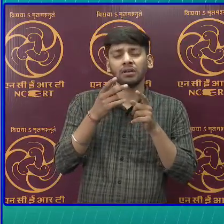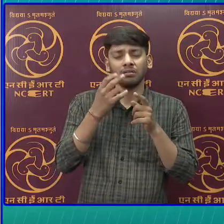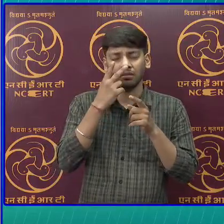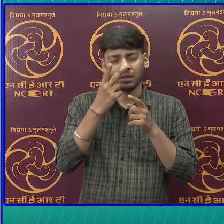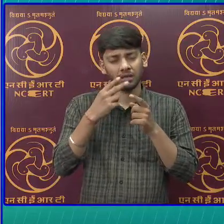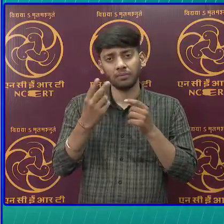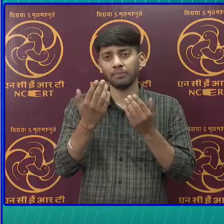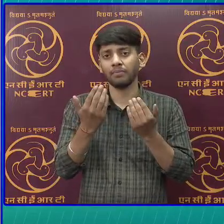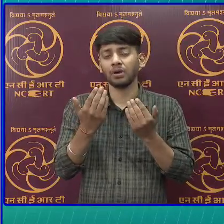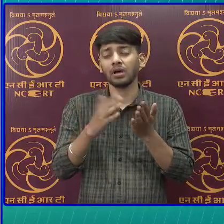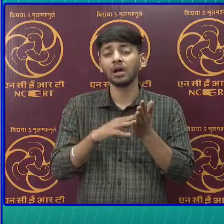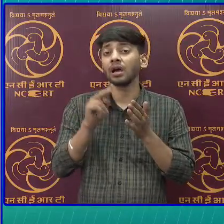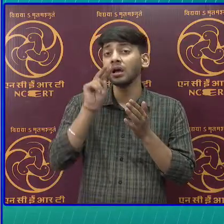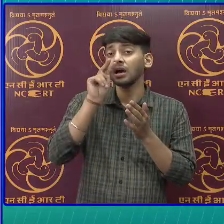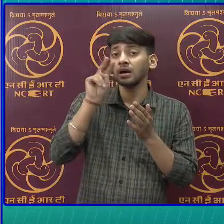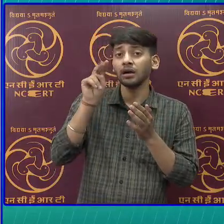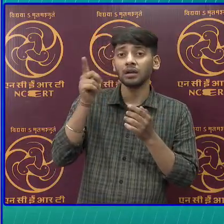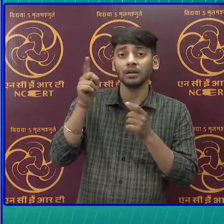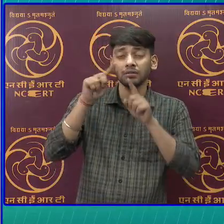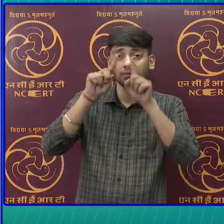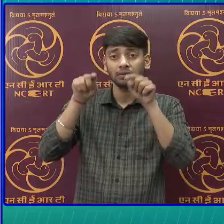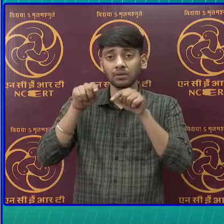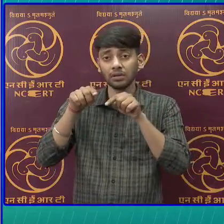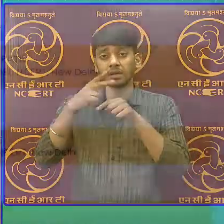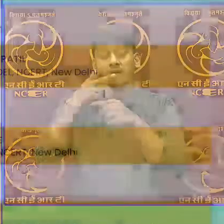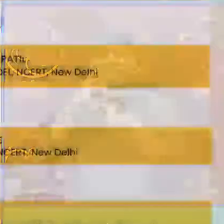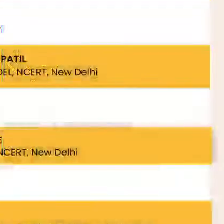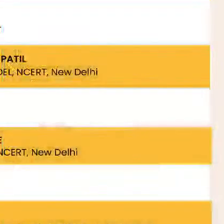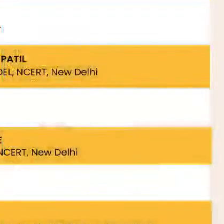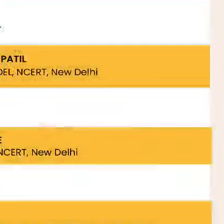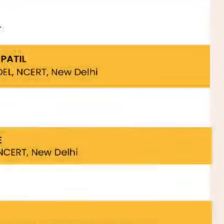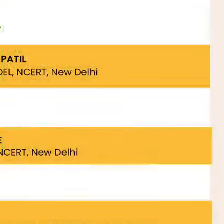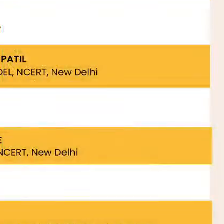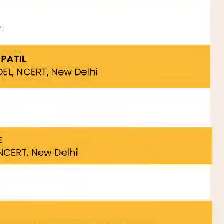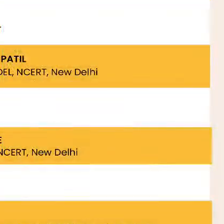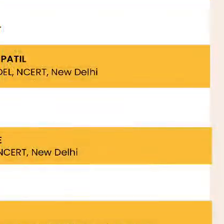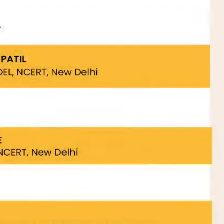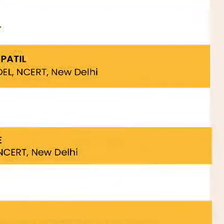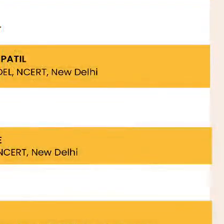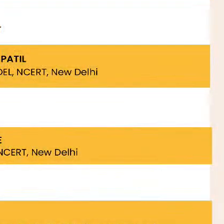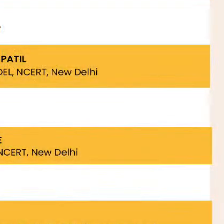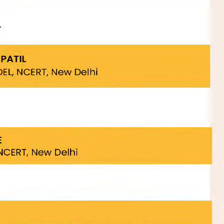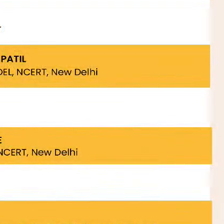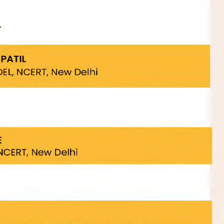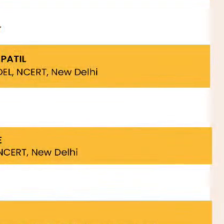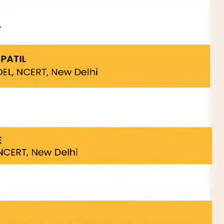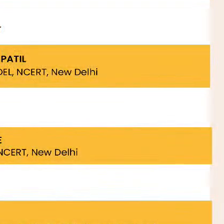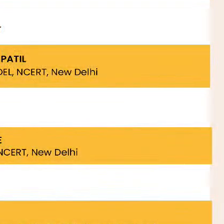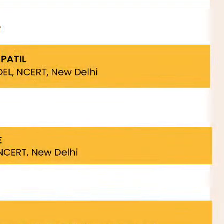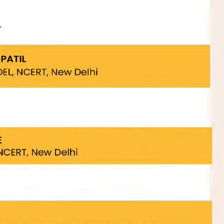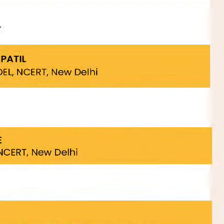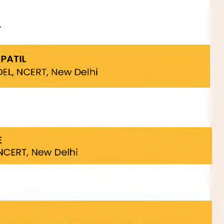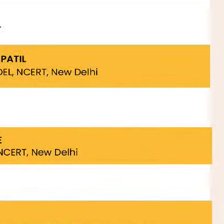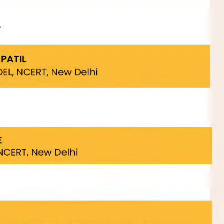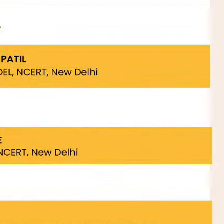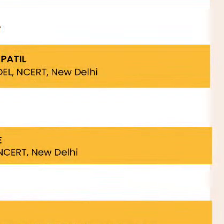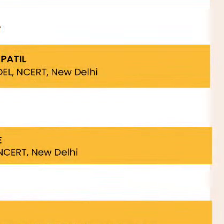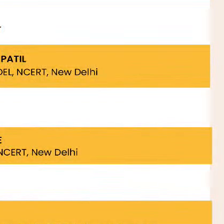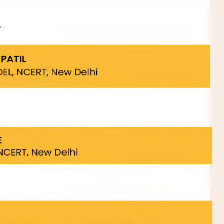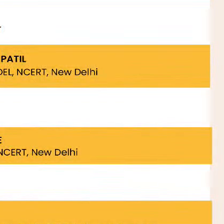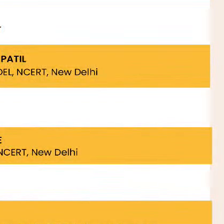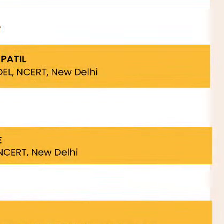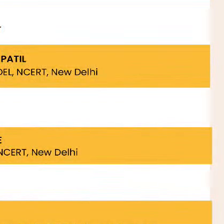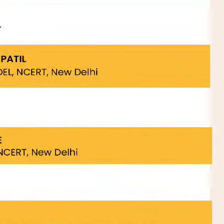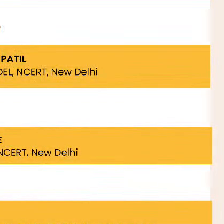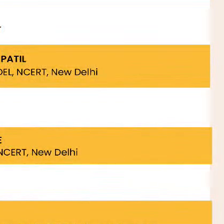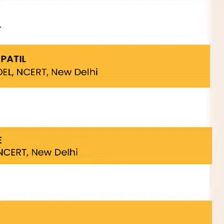Now have a look on your screen for our upcoming programs. So at 3 p.m. you can join us on channel number 10 for